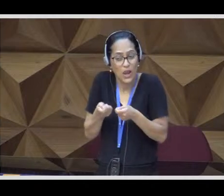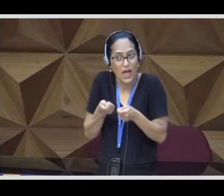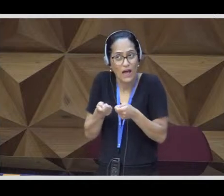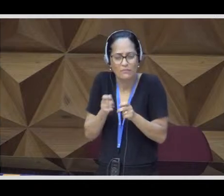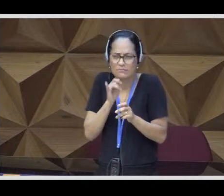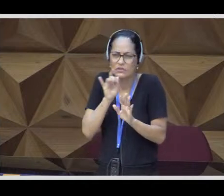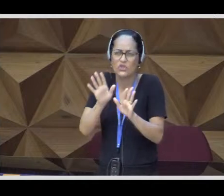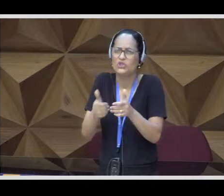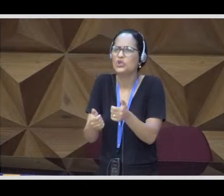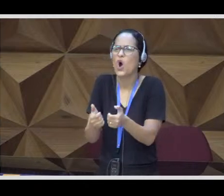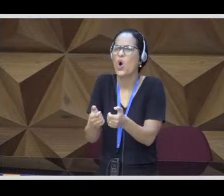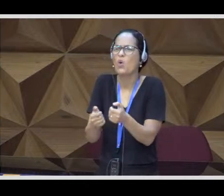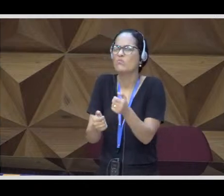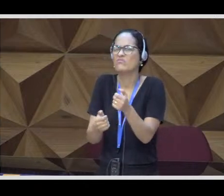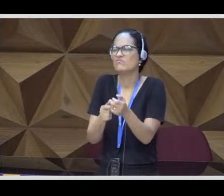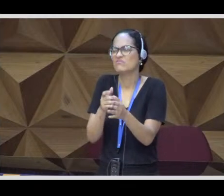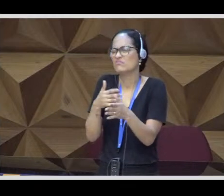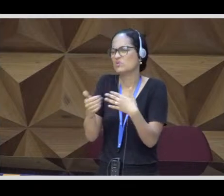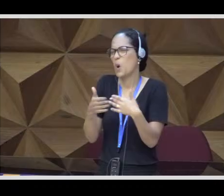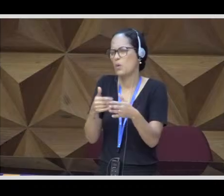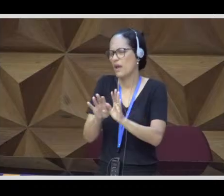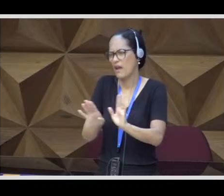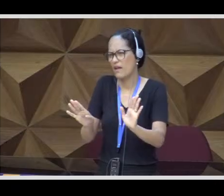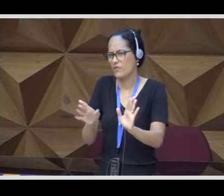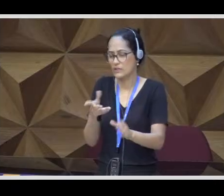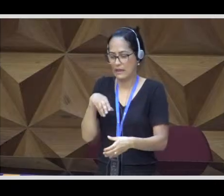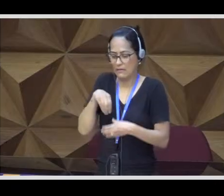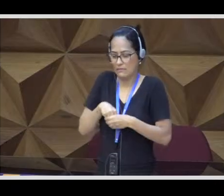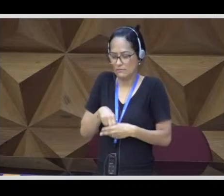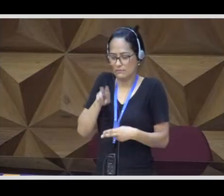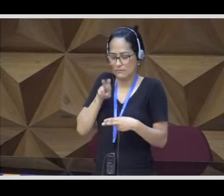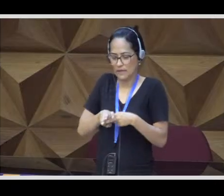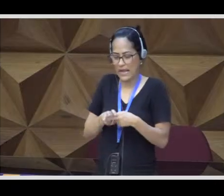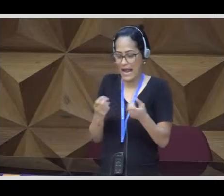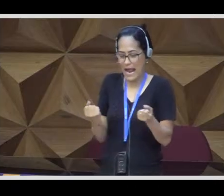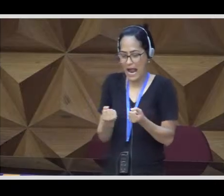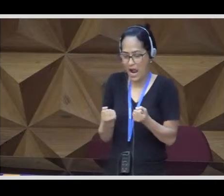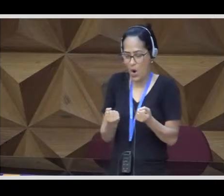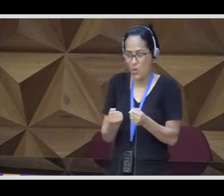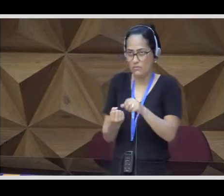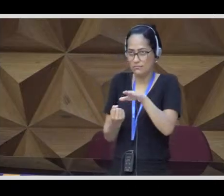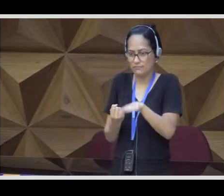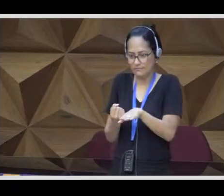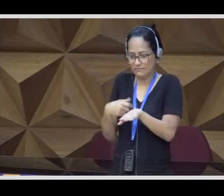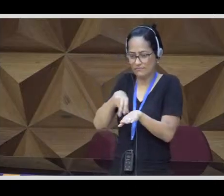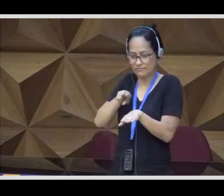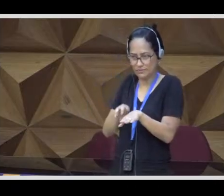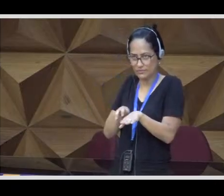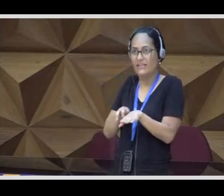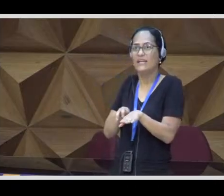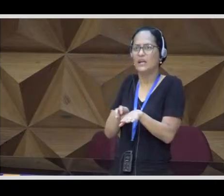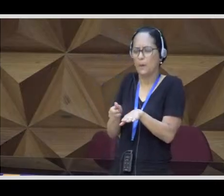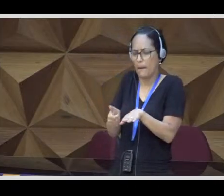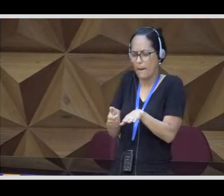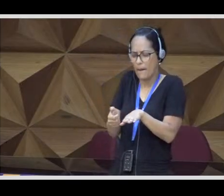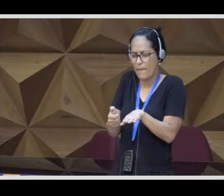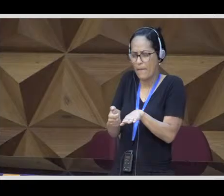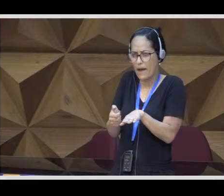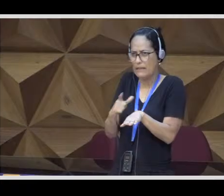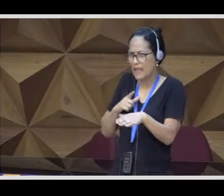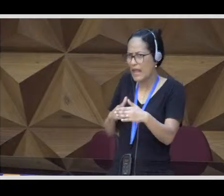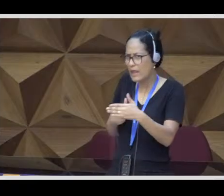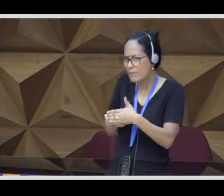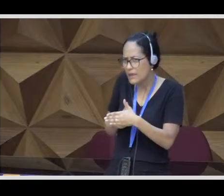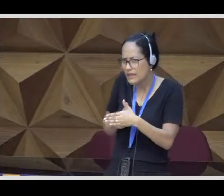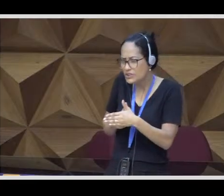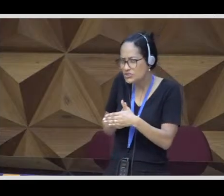play when you're in the vehicle, you're not constrained to the kind of roads that you're on. What you